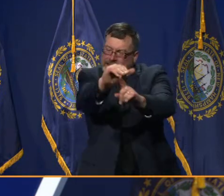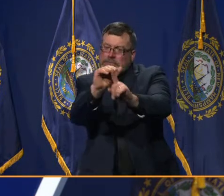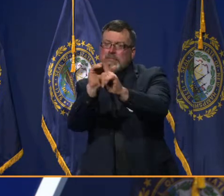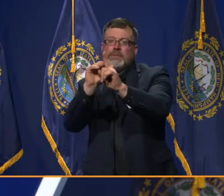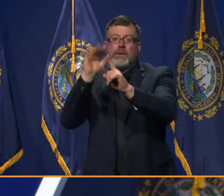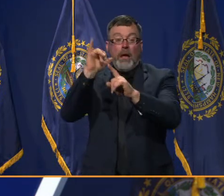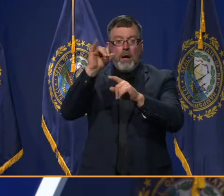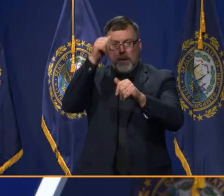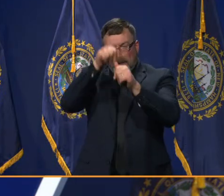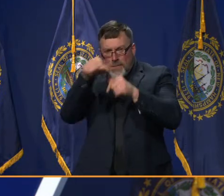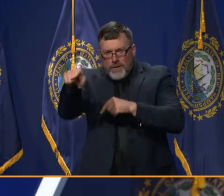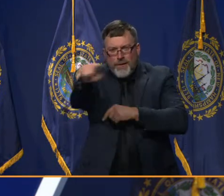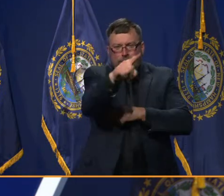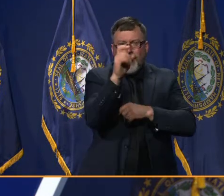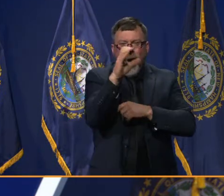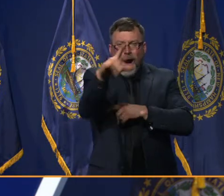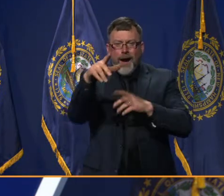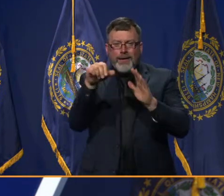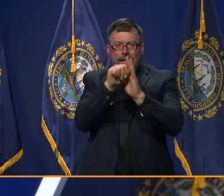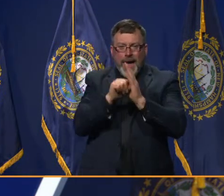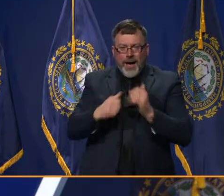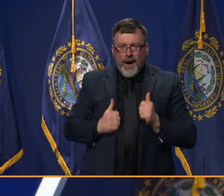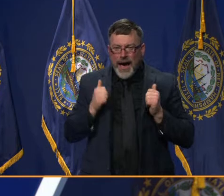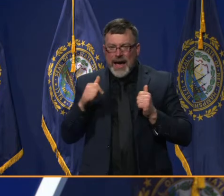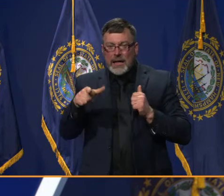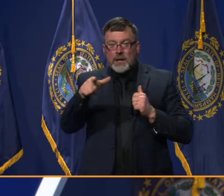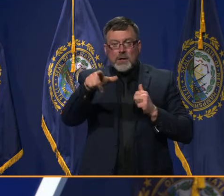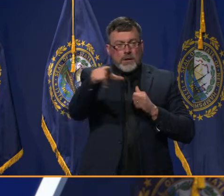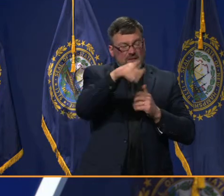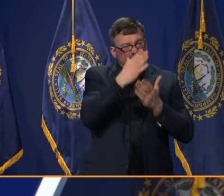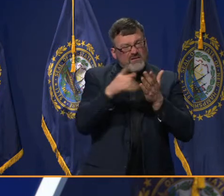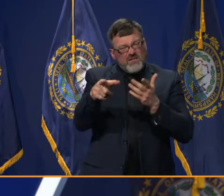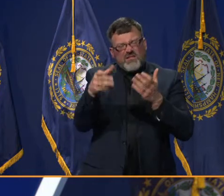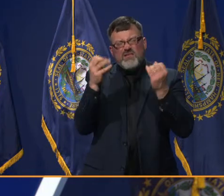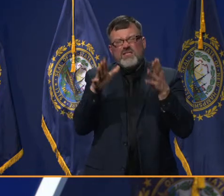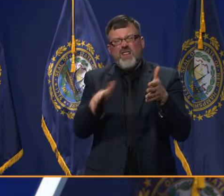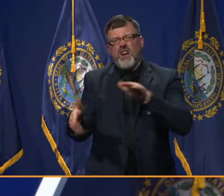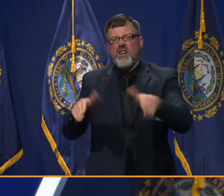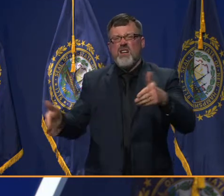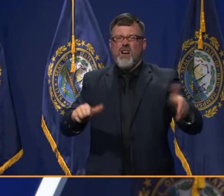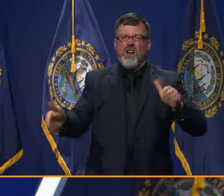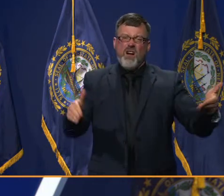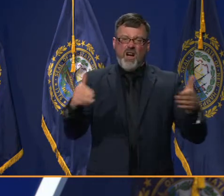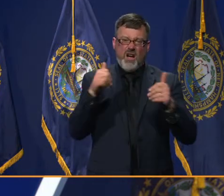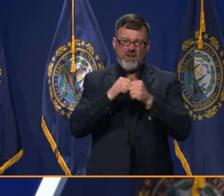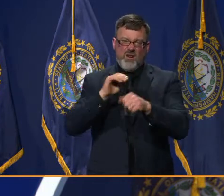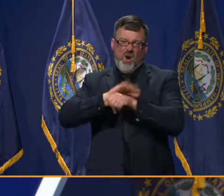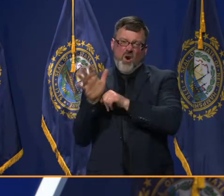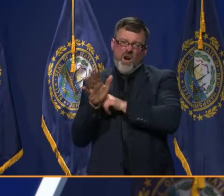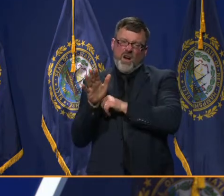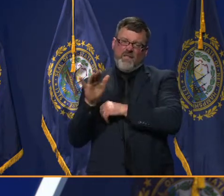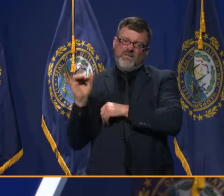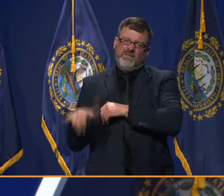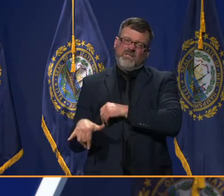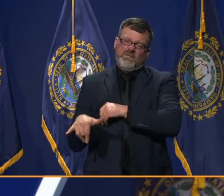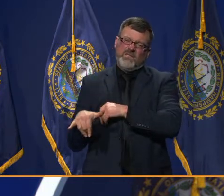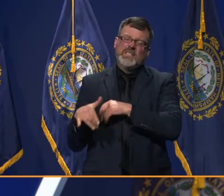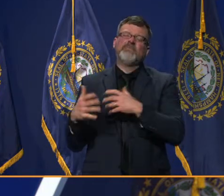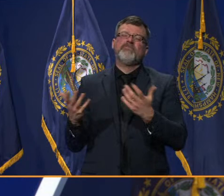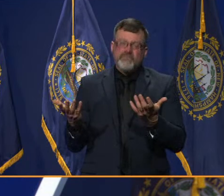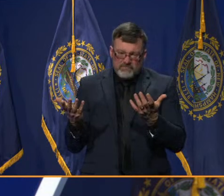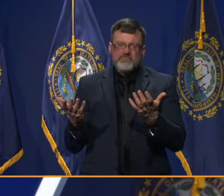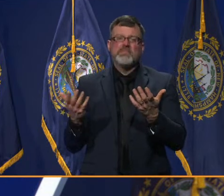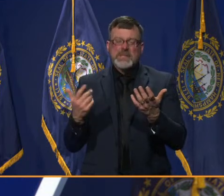no longer with us due to this infernal disease. This disease that has brought so much of our world to a